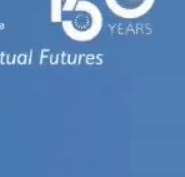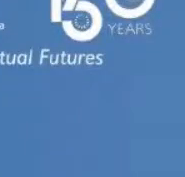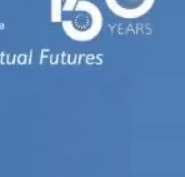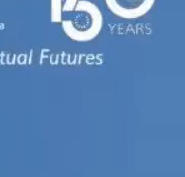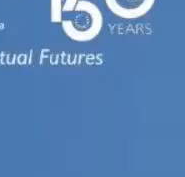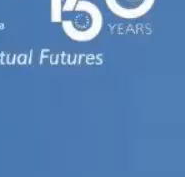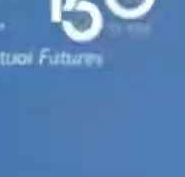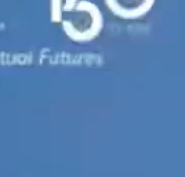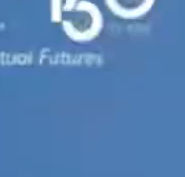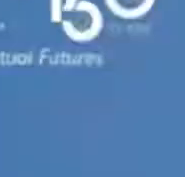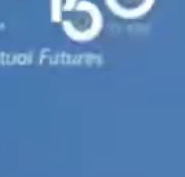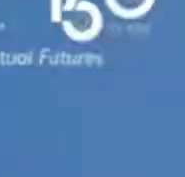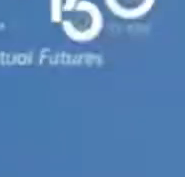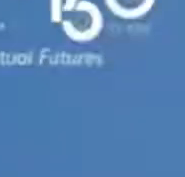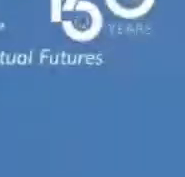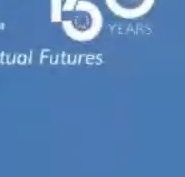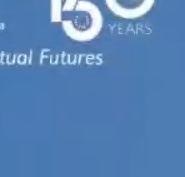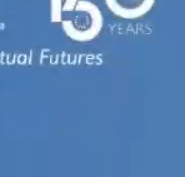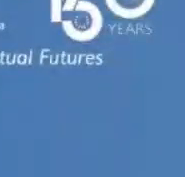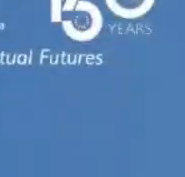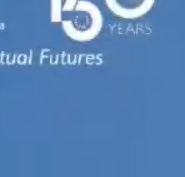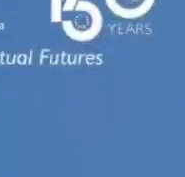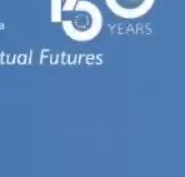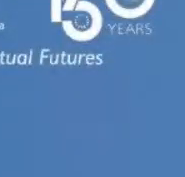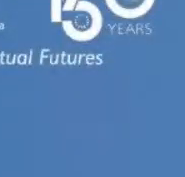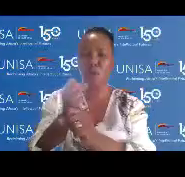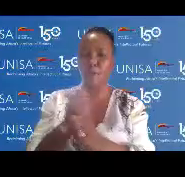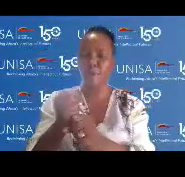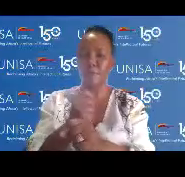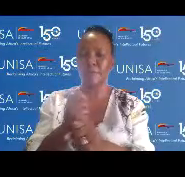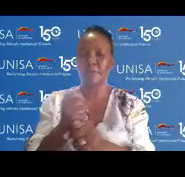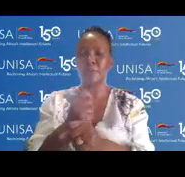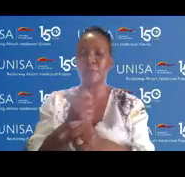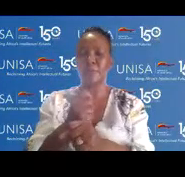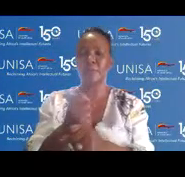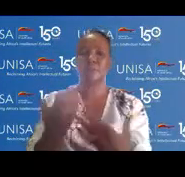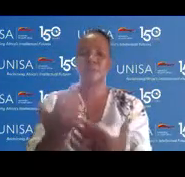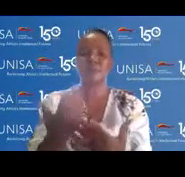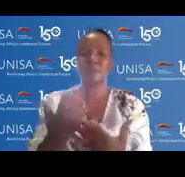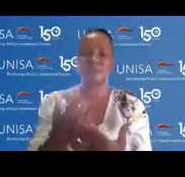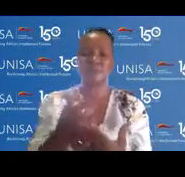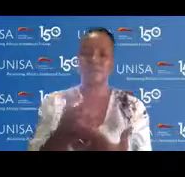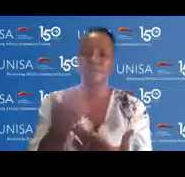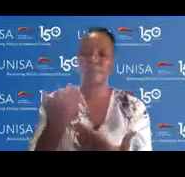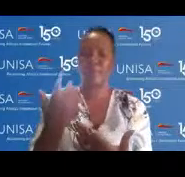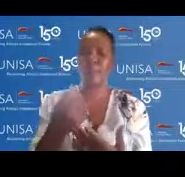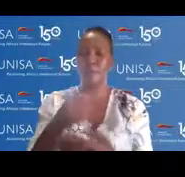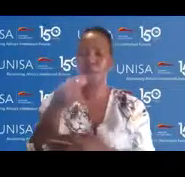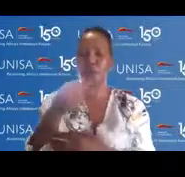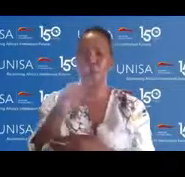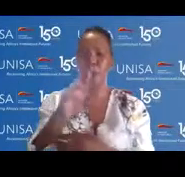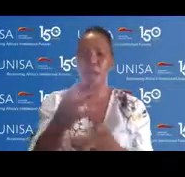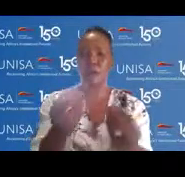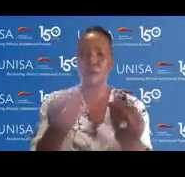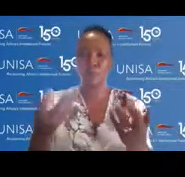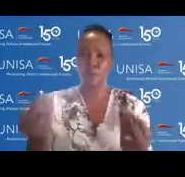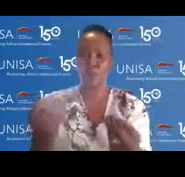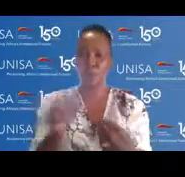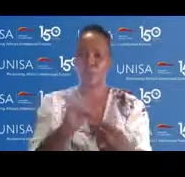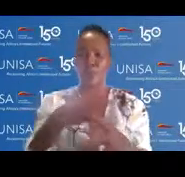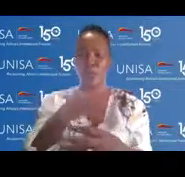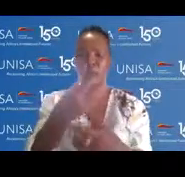if you go grab a quick cup of coffee, if you have found the QR code, what I would like you to do is